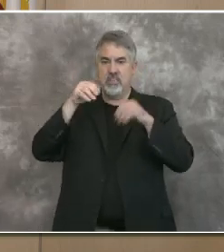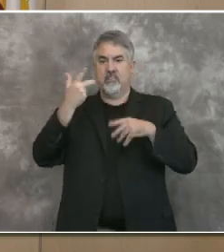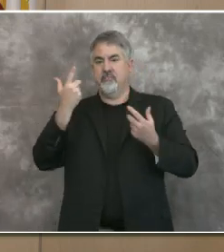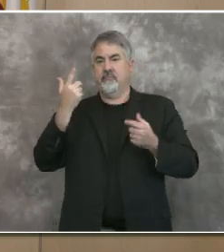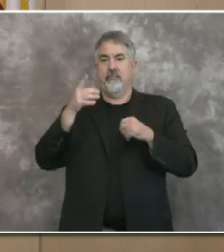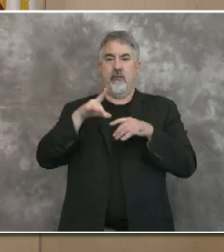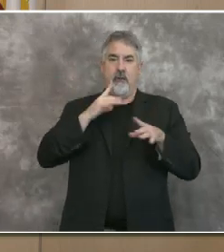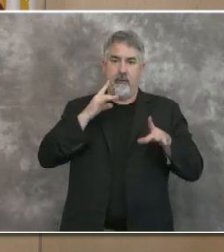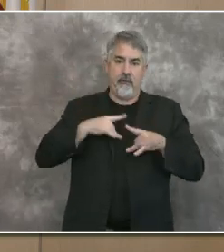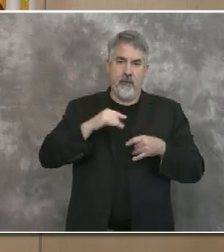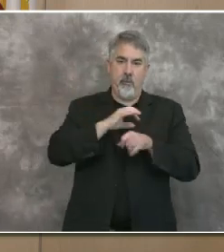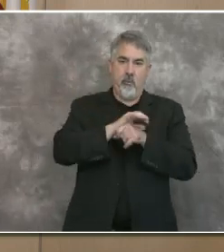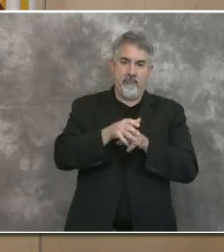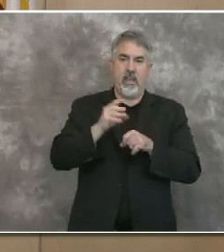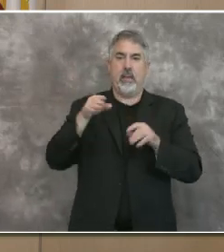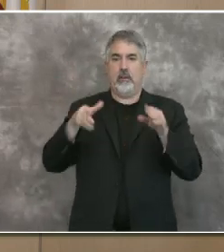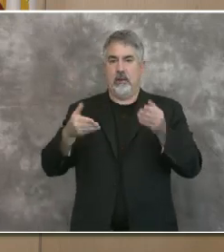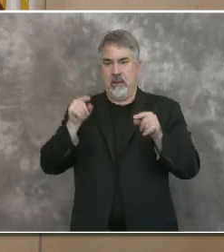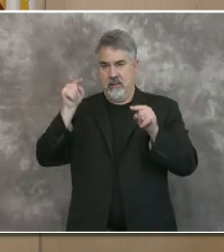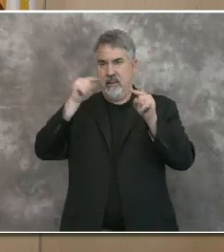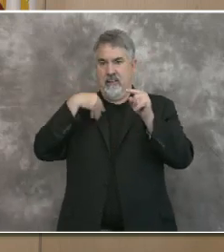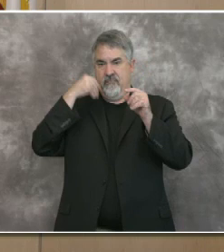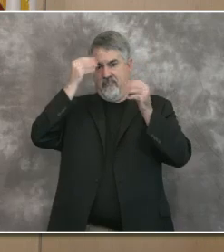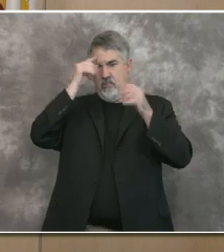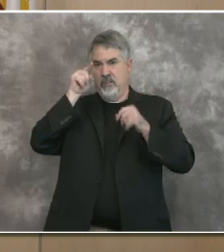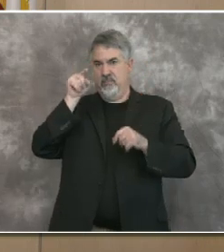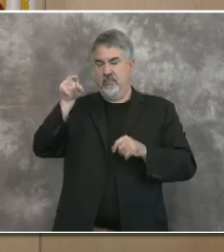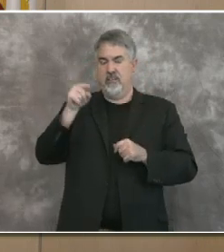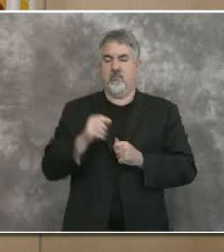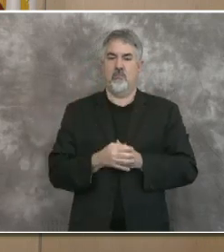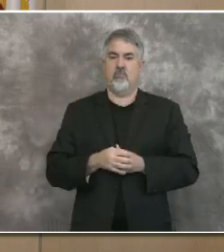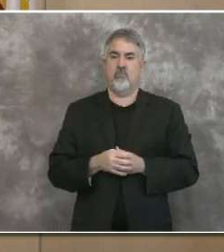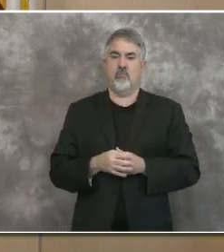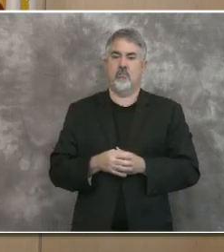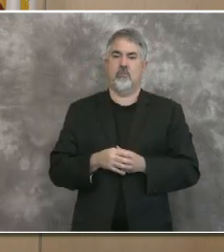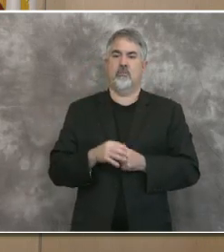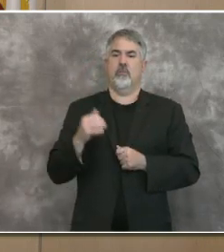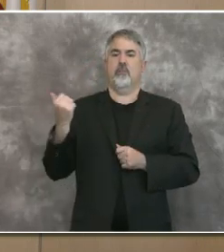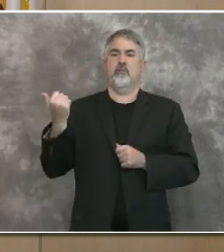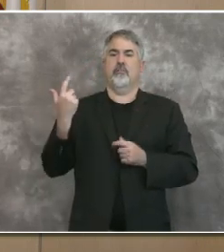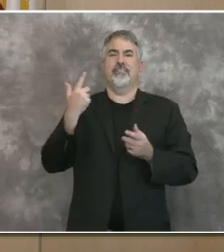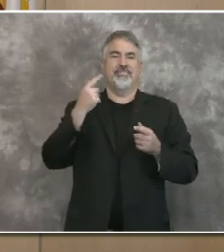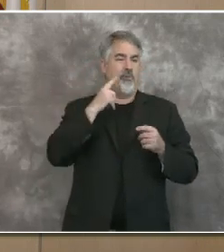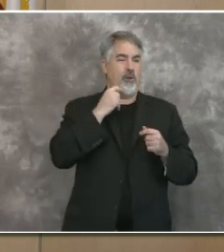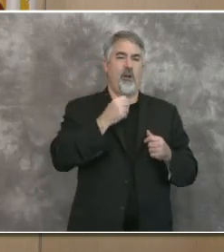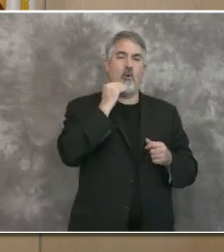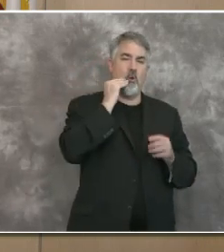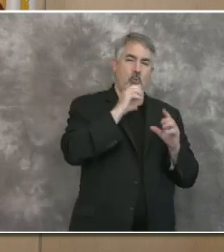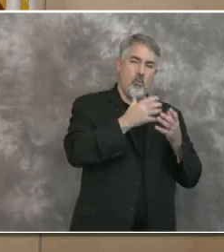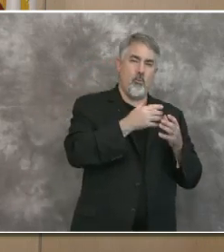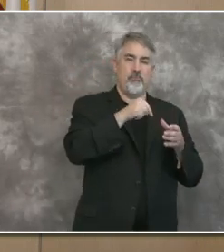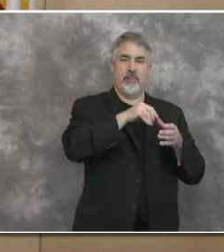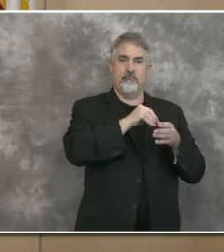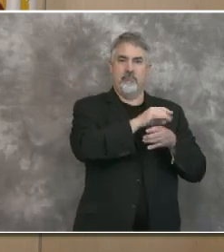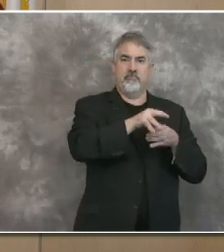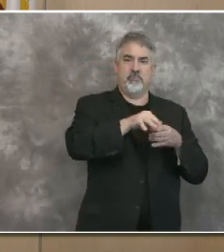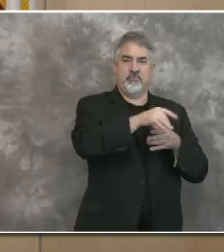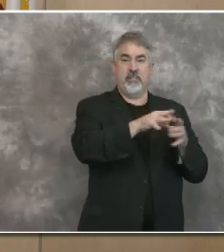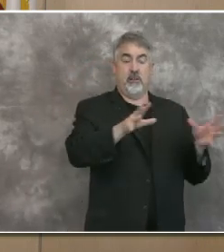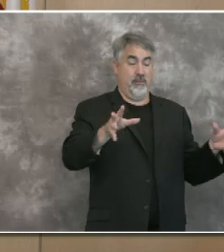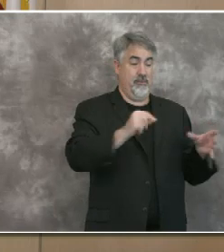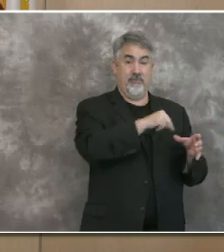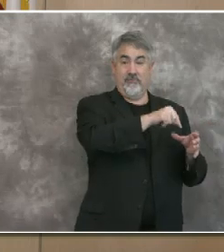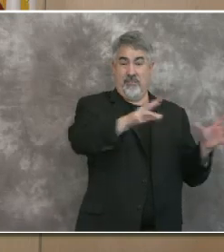as the deaths. Regarding outbreaks in congregate and community settings, today we are reporting a cumulative total